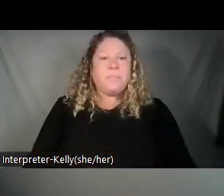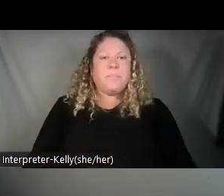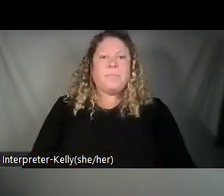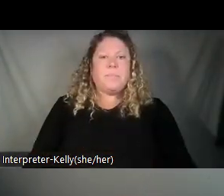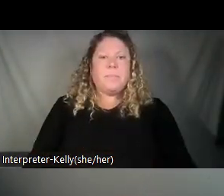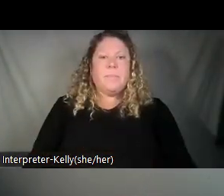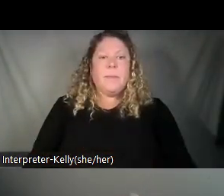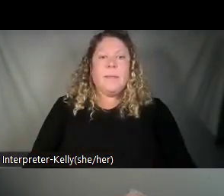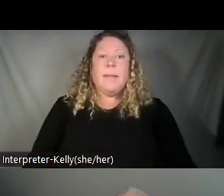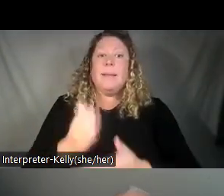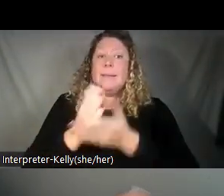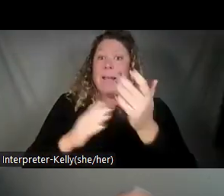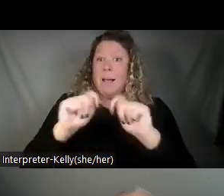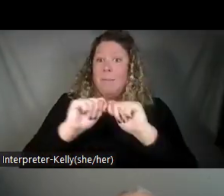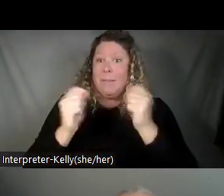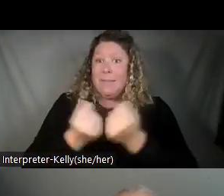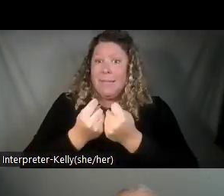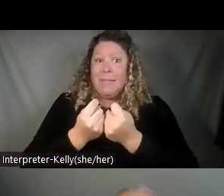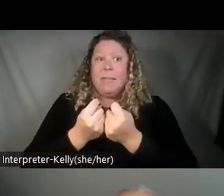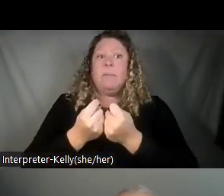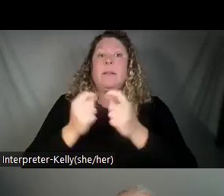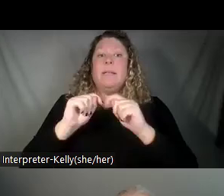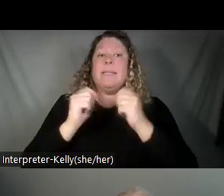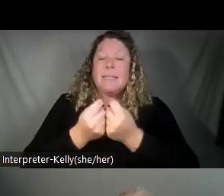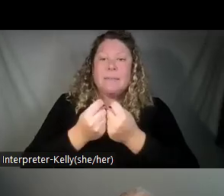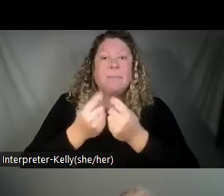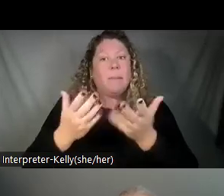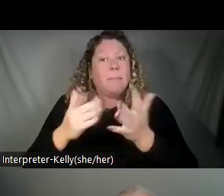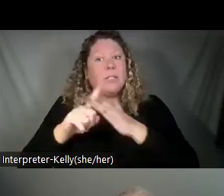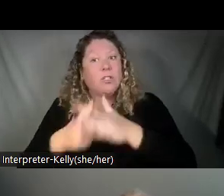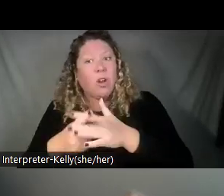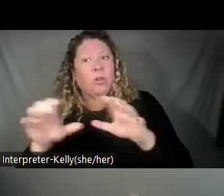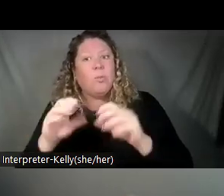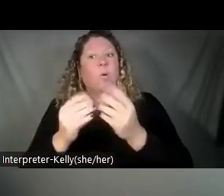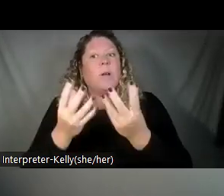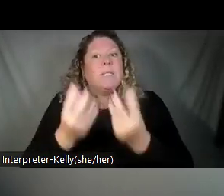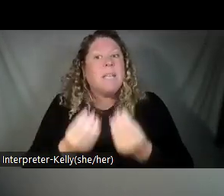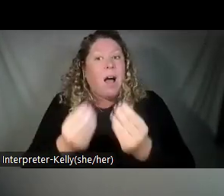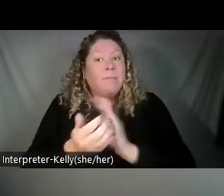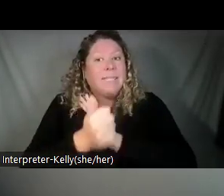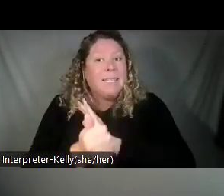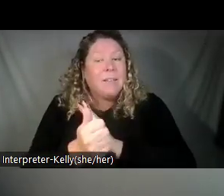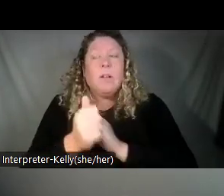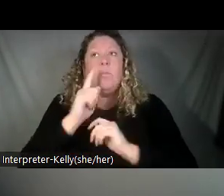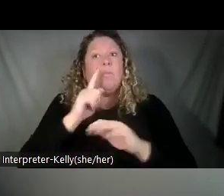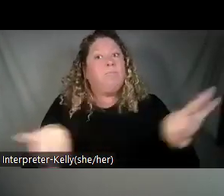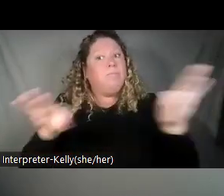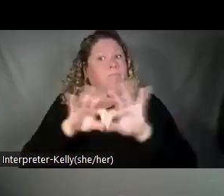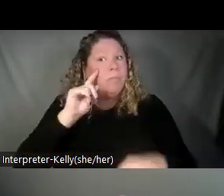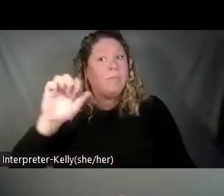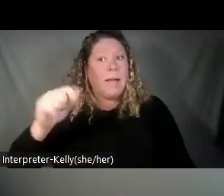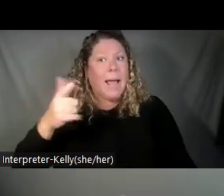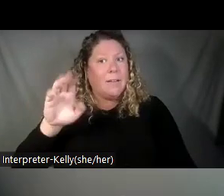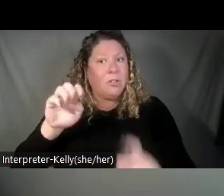those team traits, now we start getting into some of the softer skills, but are highly valued in agile teams. Being able to